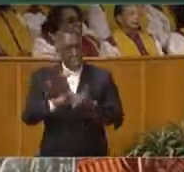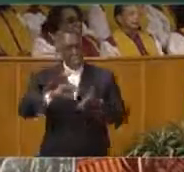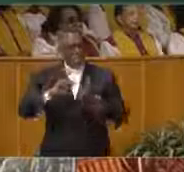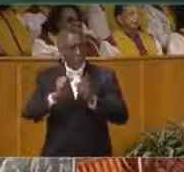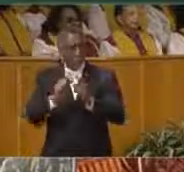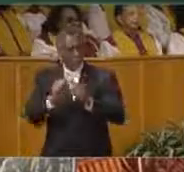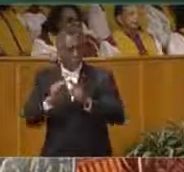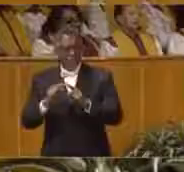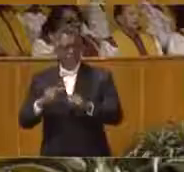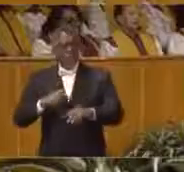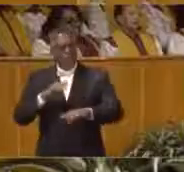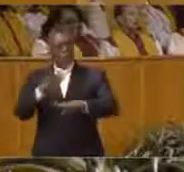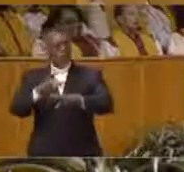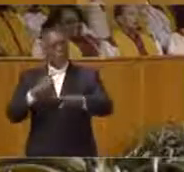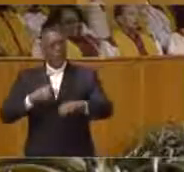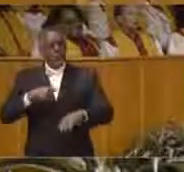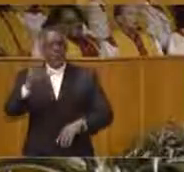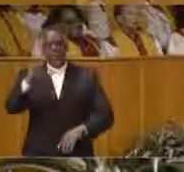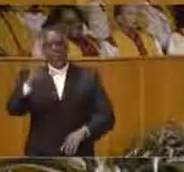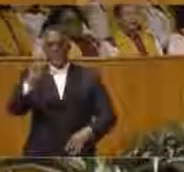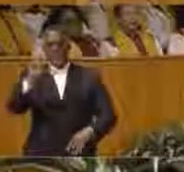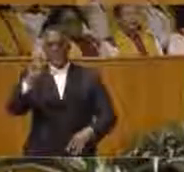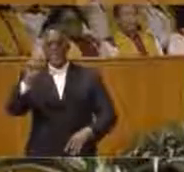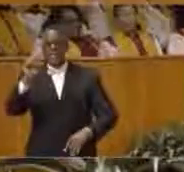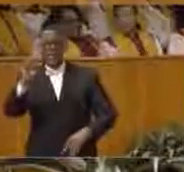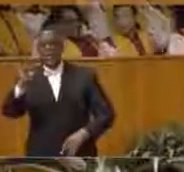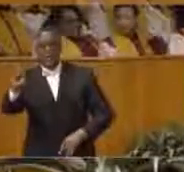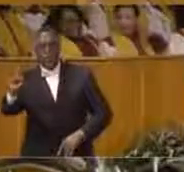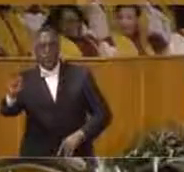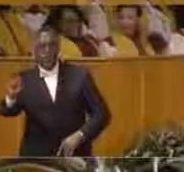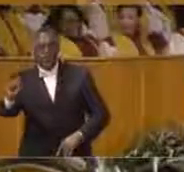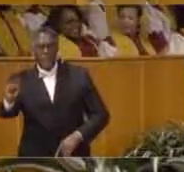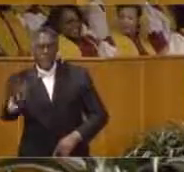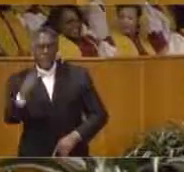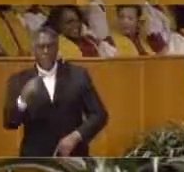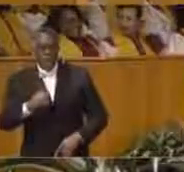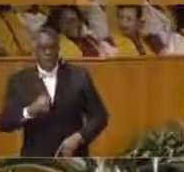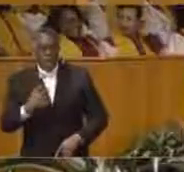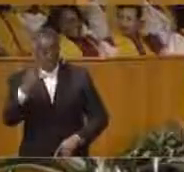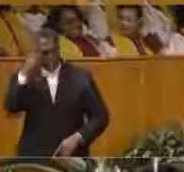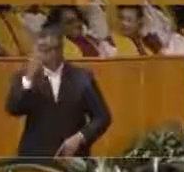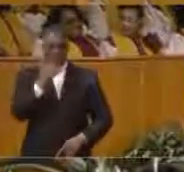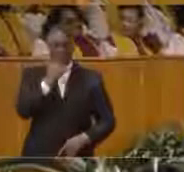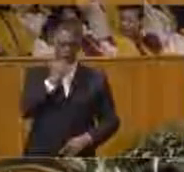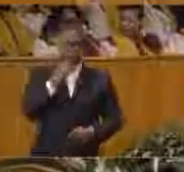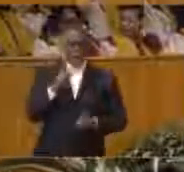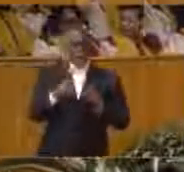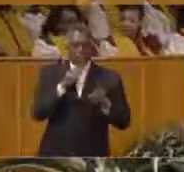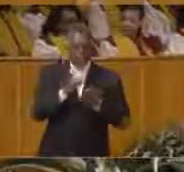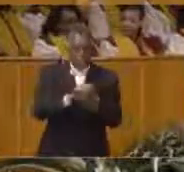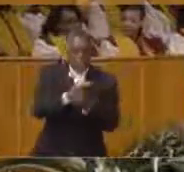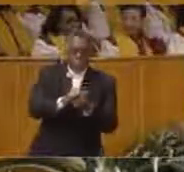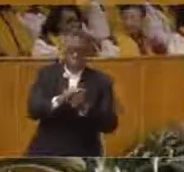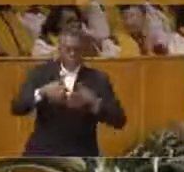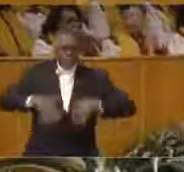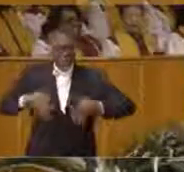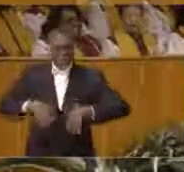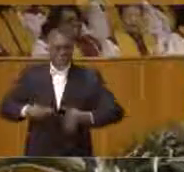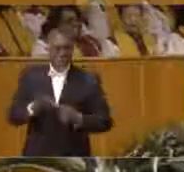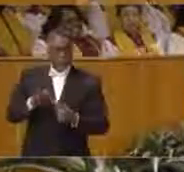And that we were calling for the tiders to come, those who wash their clothes in special.